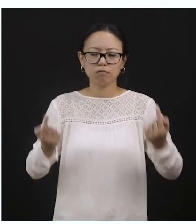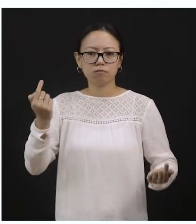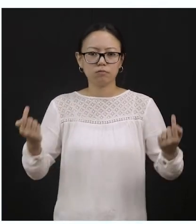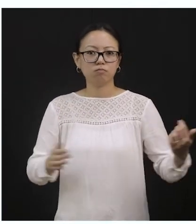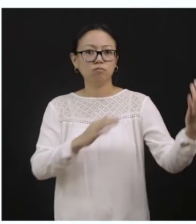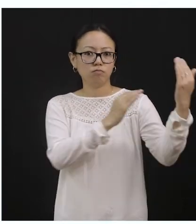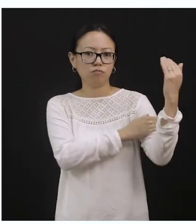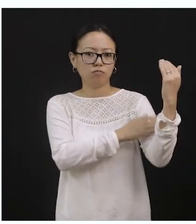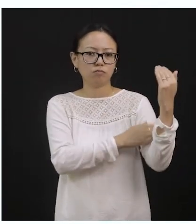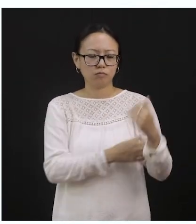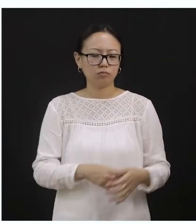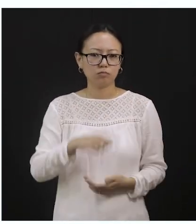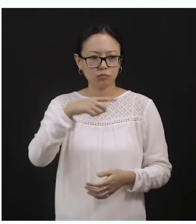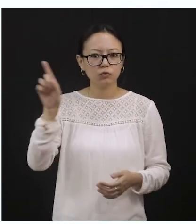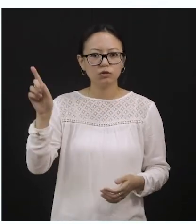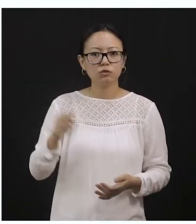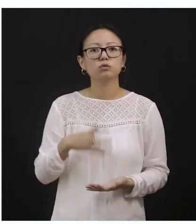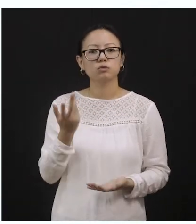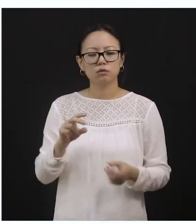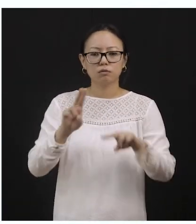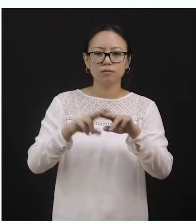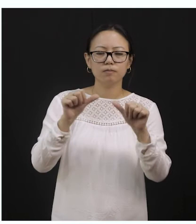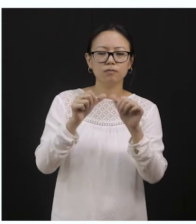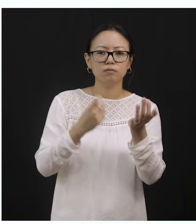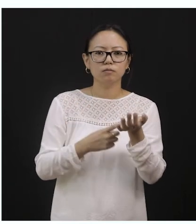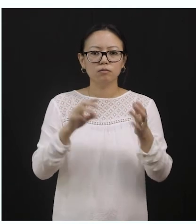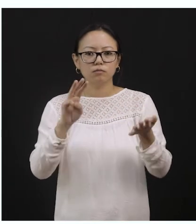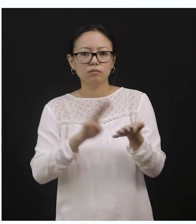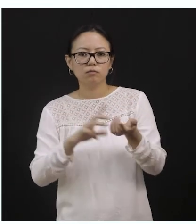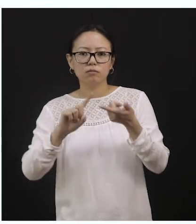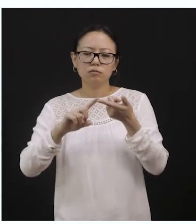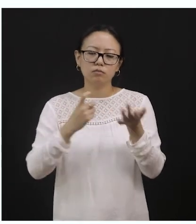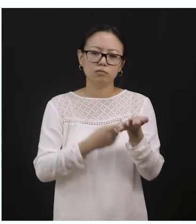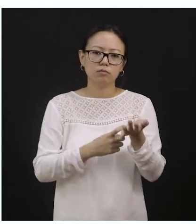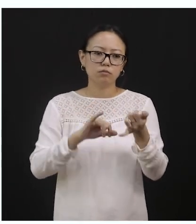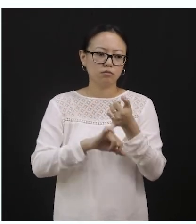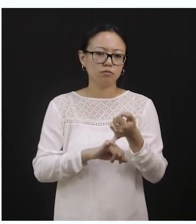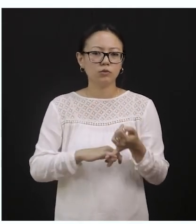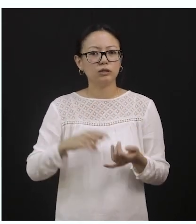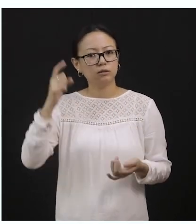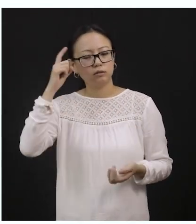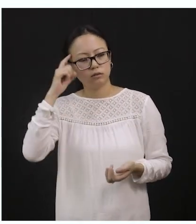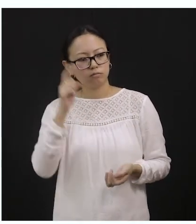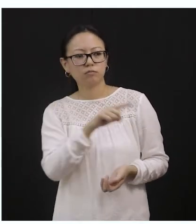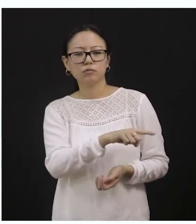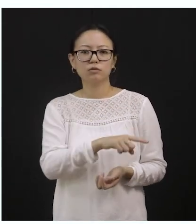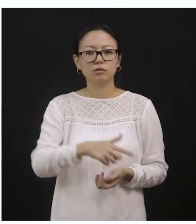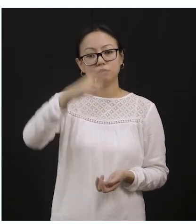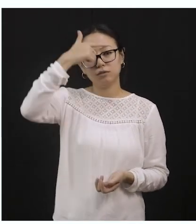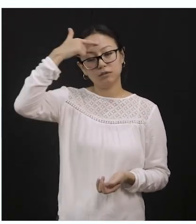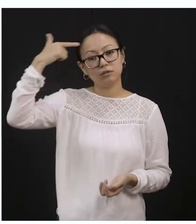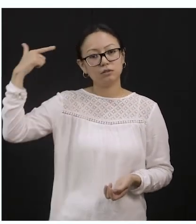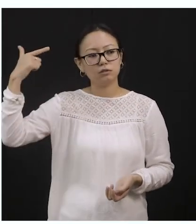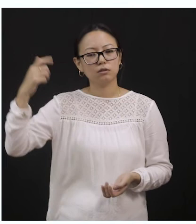the reason why the farmers, they used to consider ladybird as a lucky charm for them. All right, and in some of the other